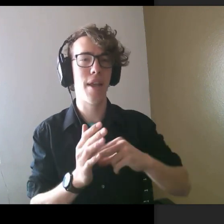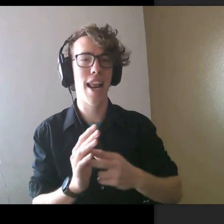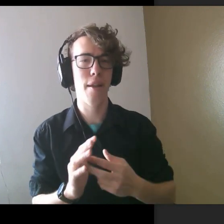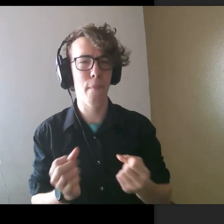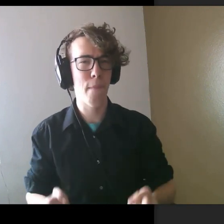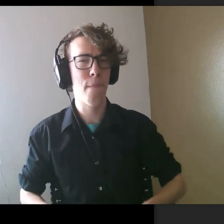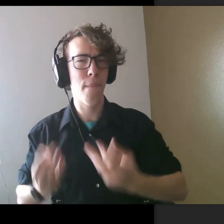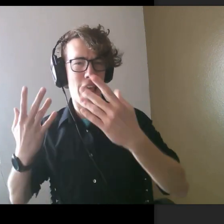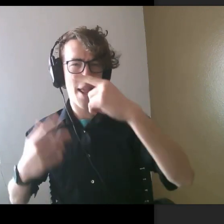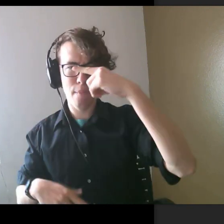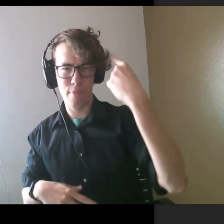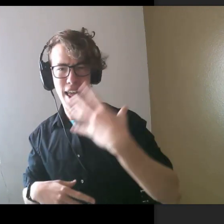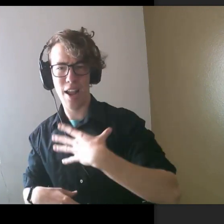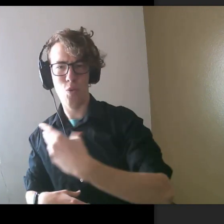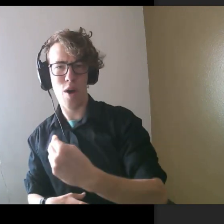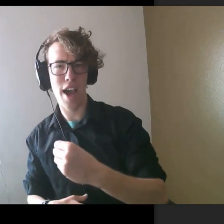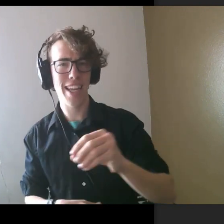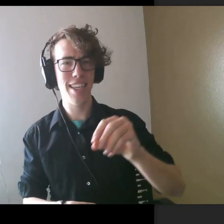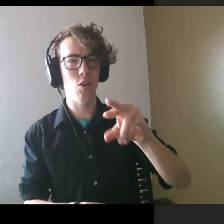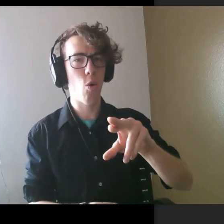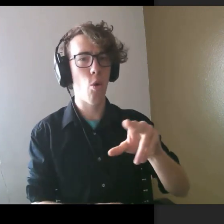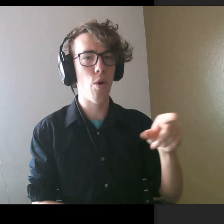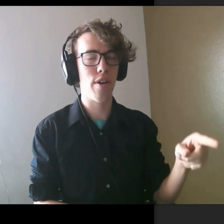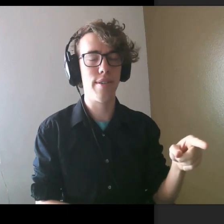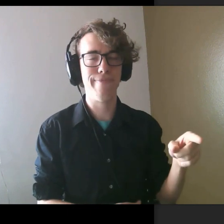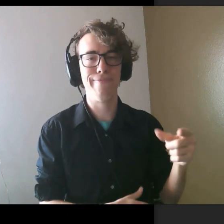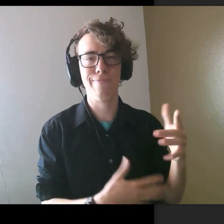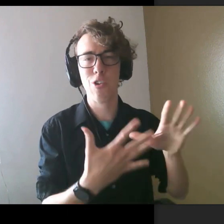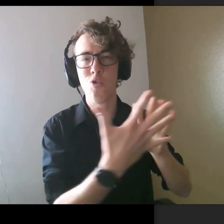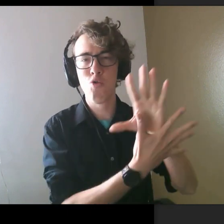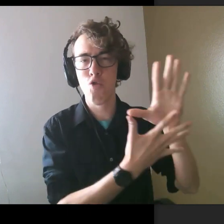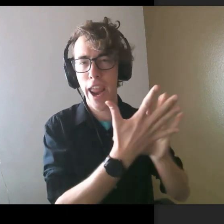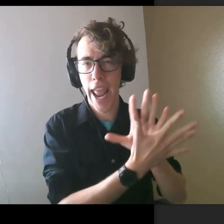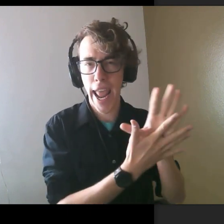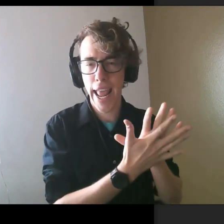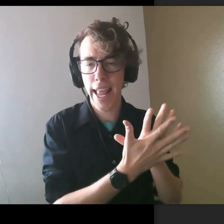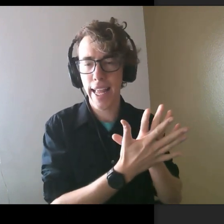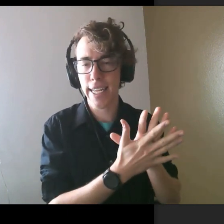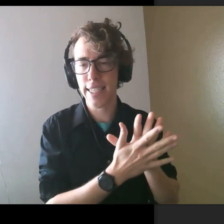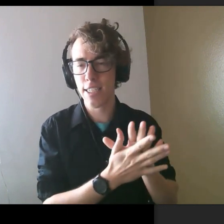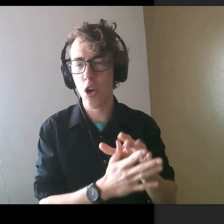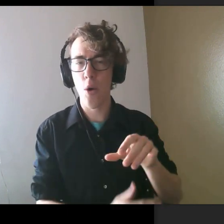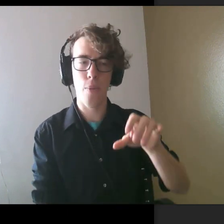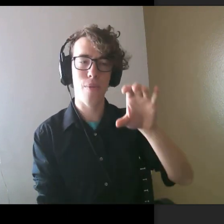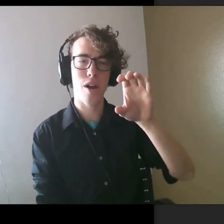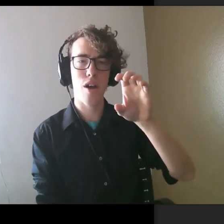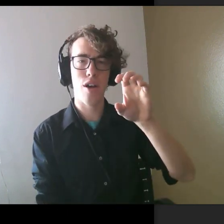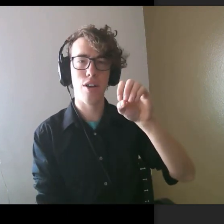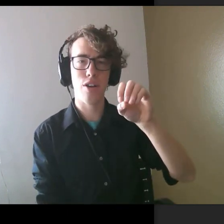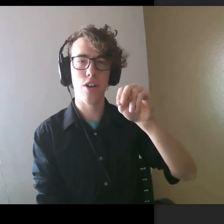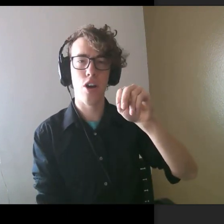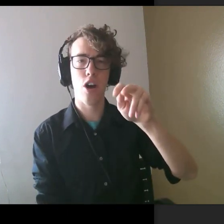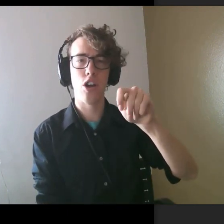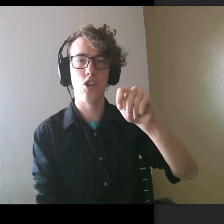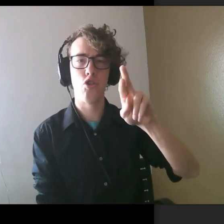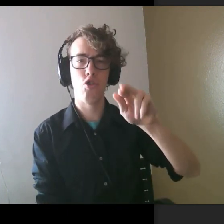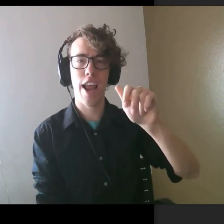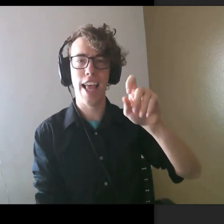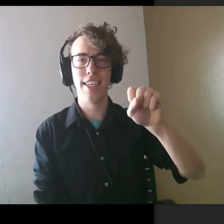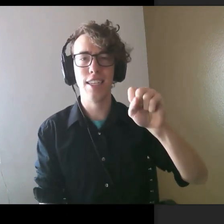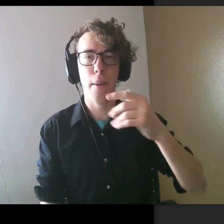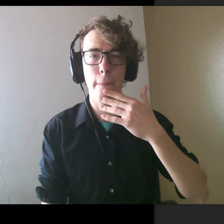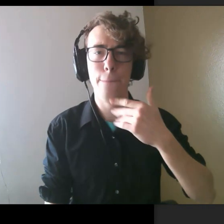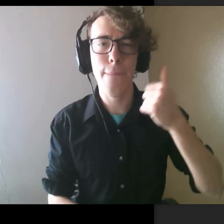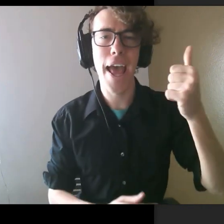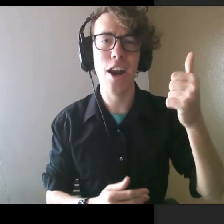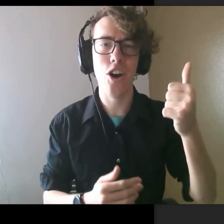have lots of midtones and grays. So it's a great tool. Contrast is one of the more common tools, but again, you have to watch now black